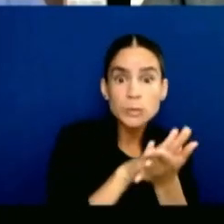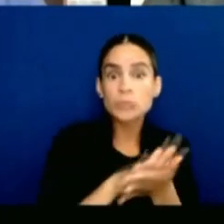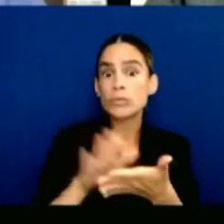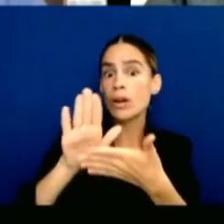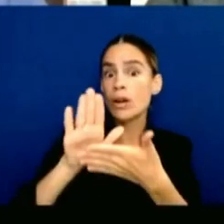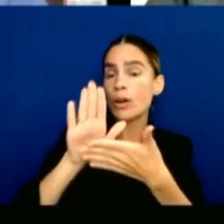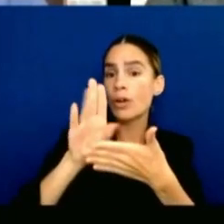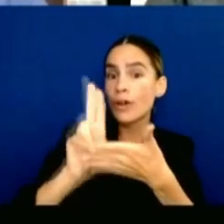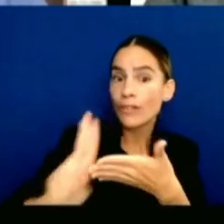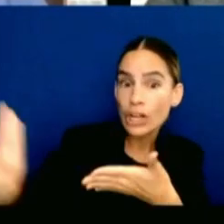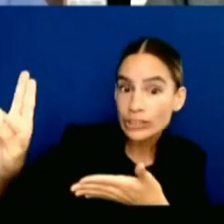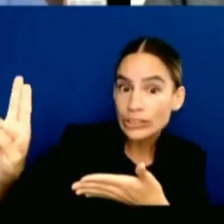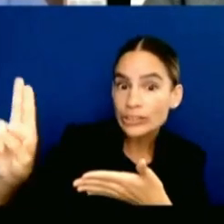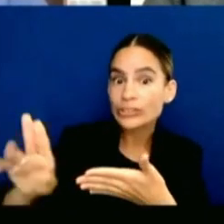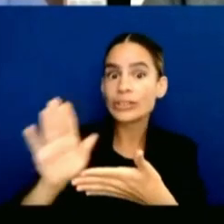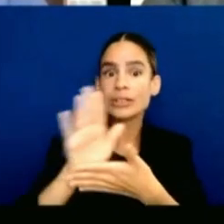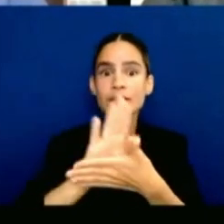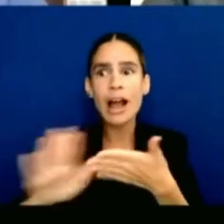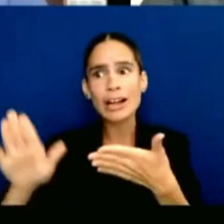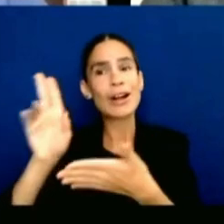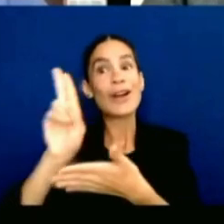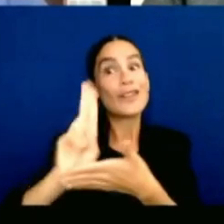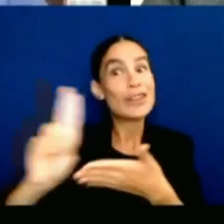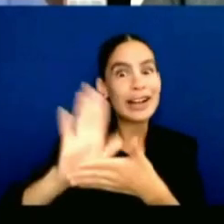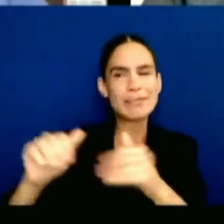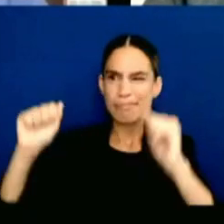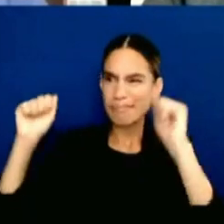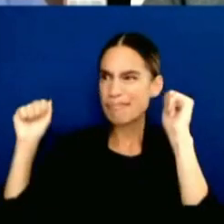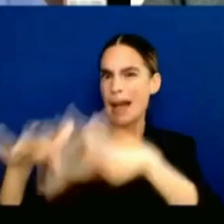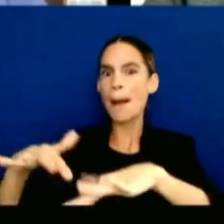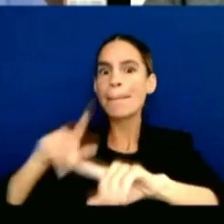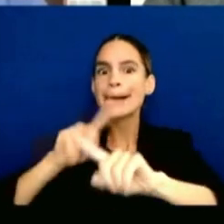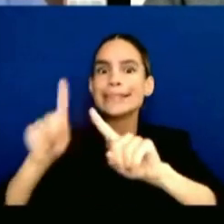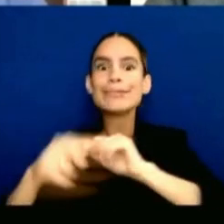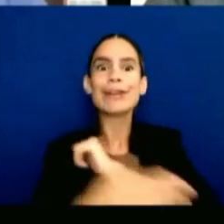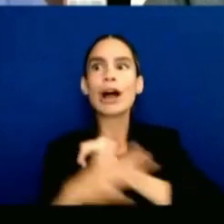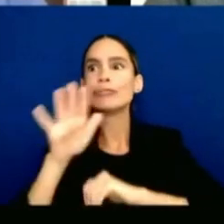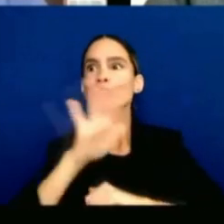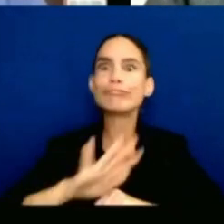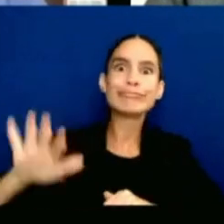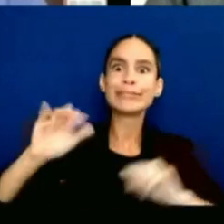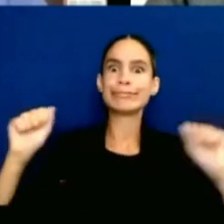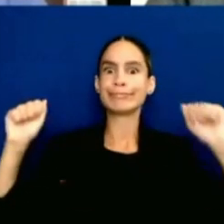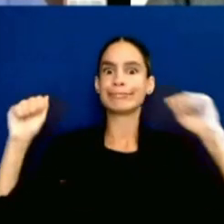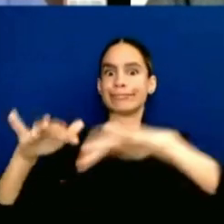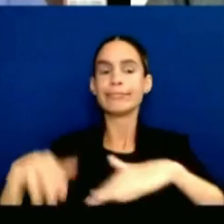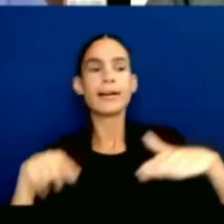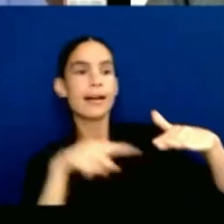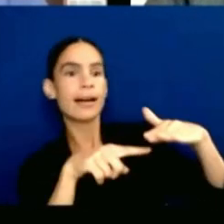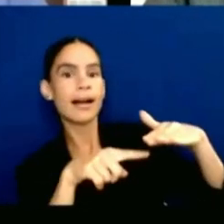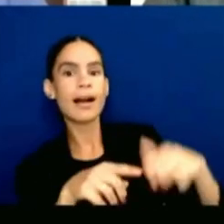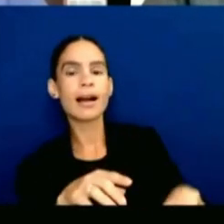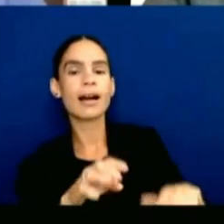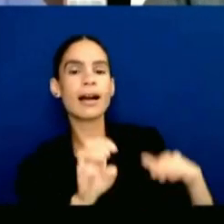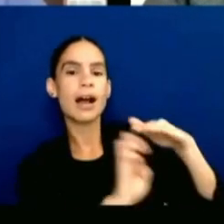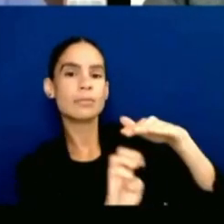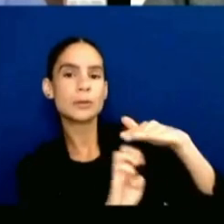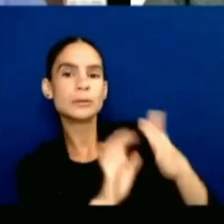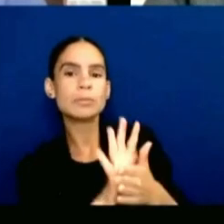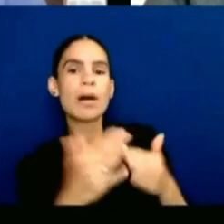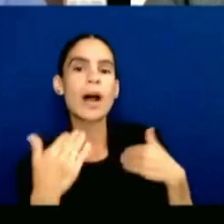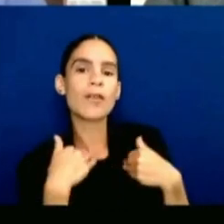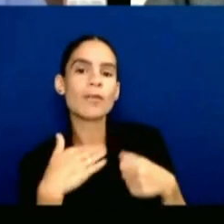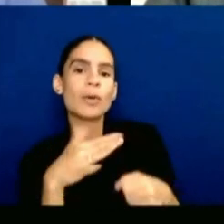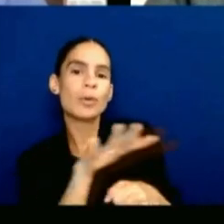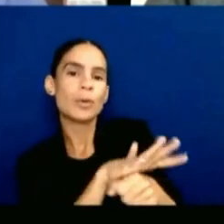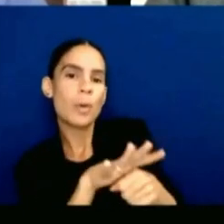want to focus on elementary school, it really is dependent on the location where you are and the dynamics